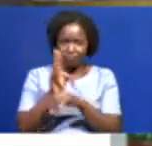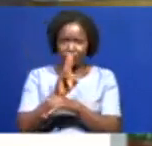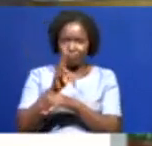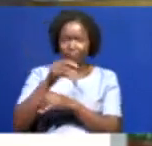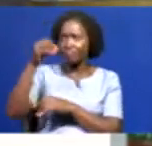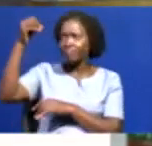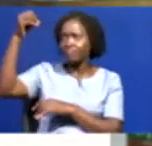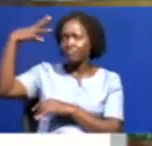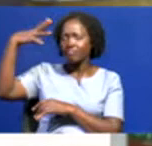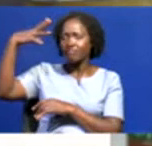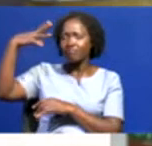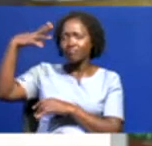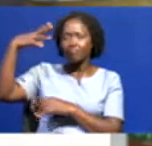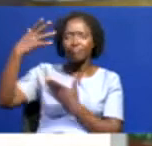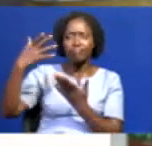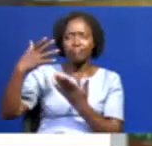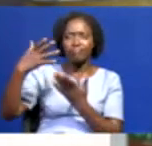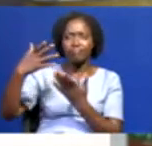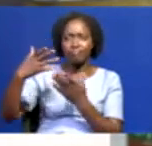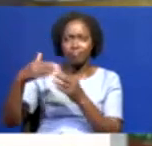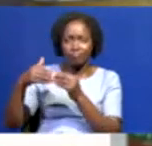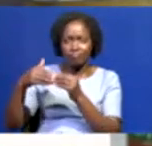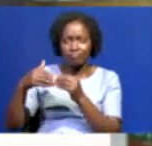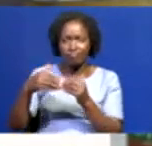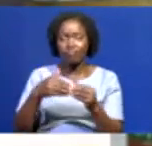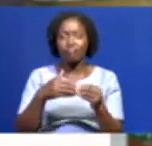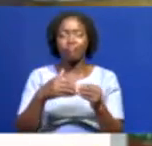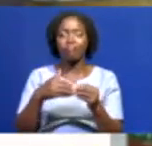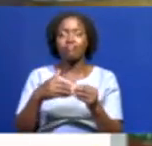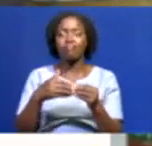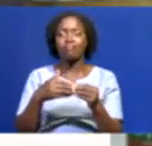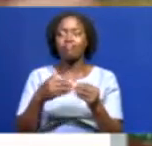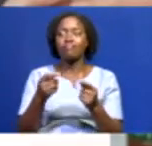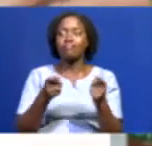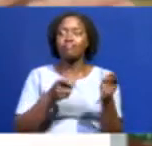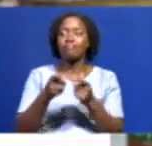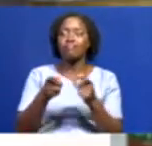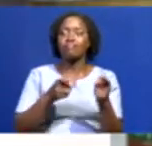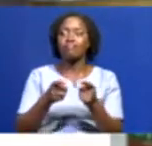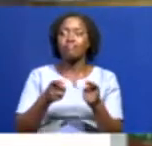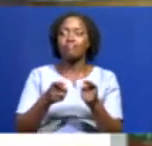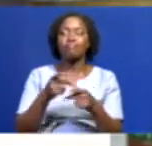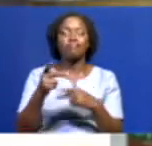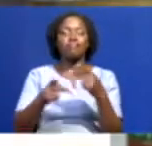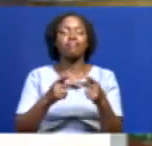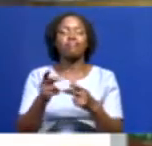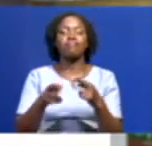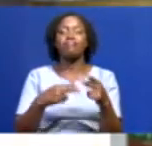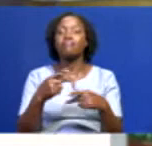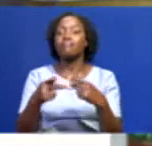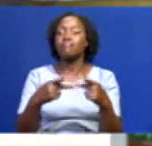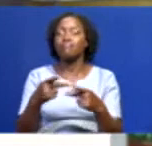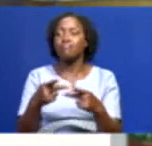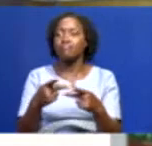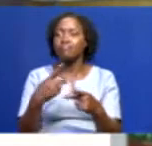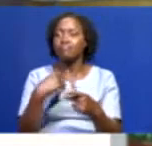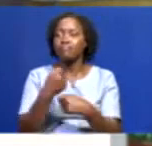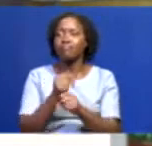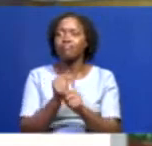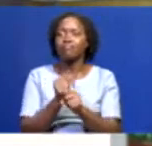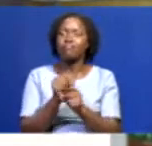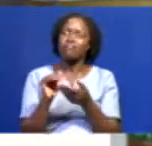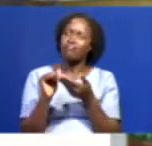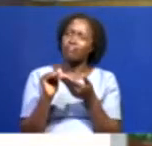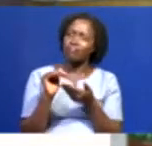energy to drive the RO plant pump to run the process. And so that makes it a lot